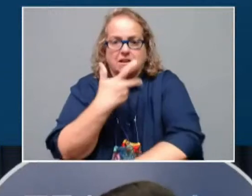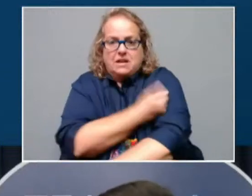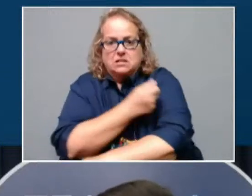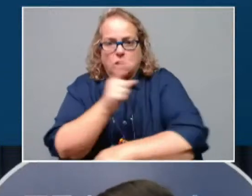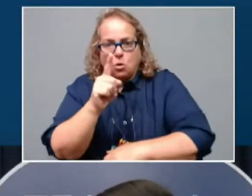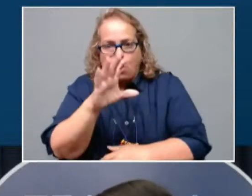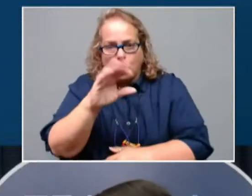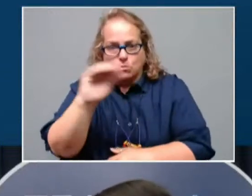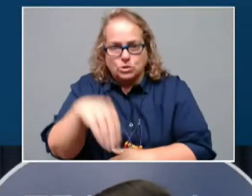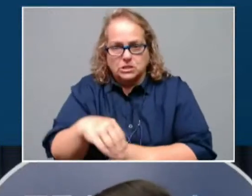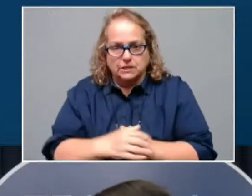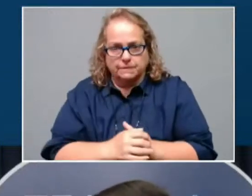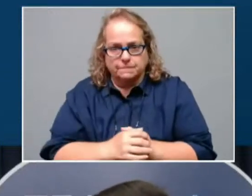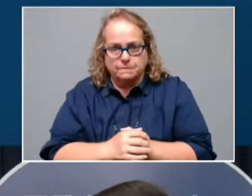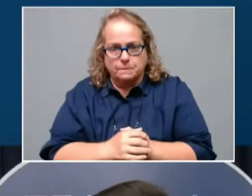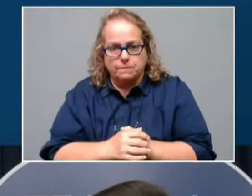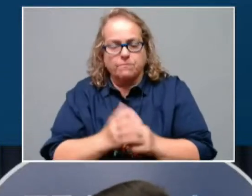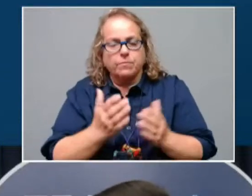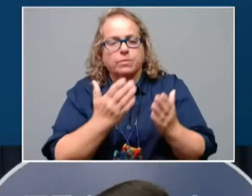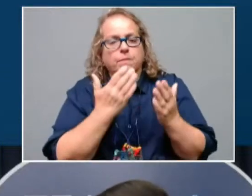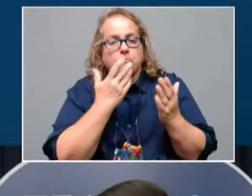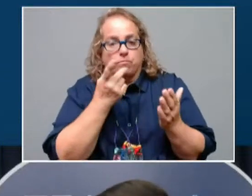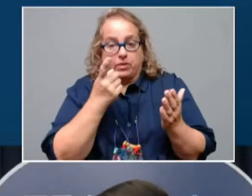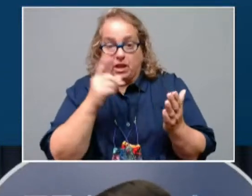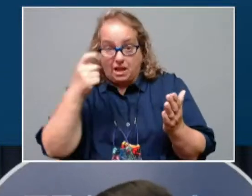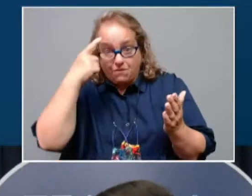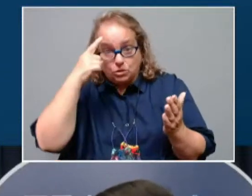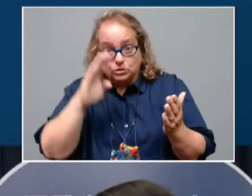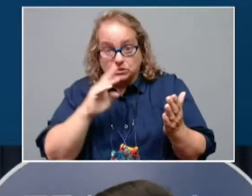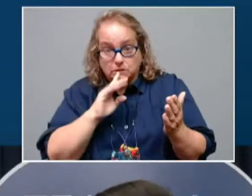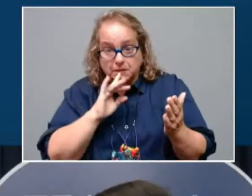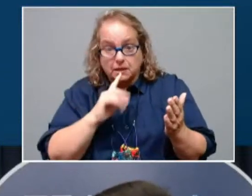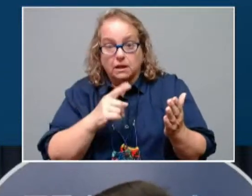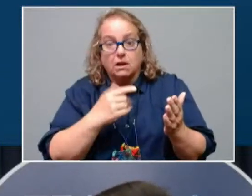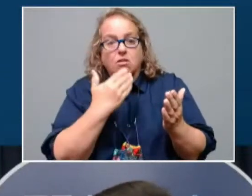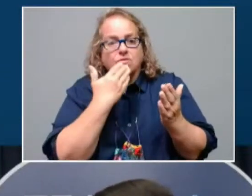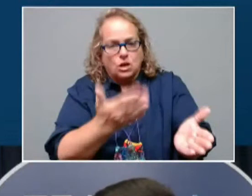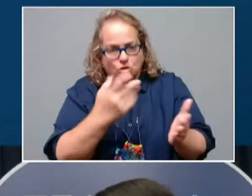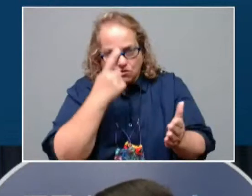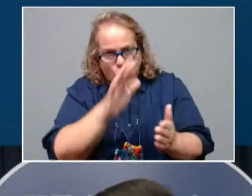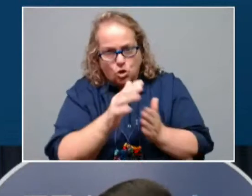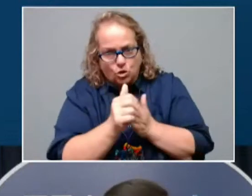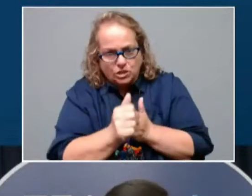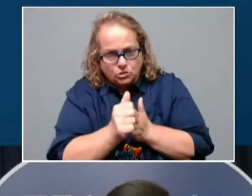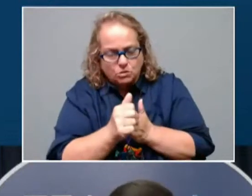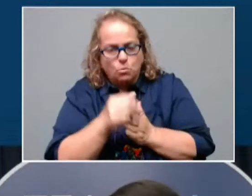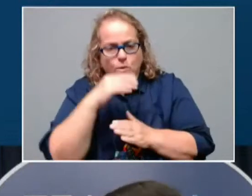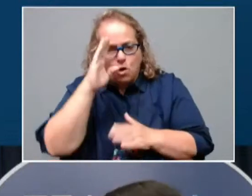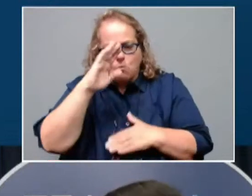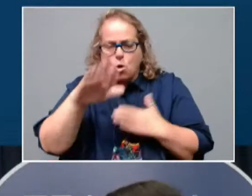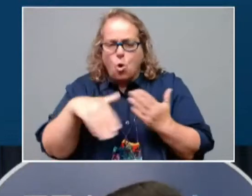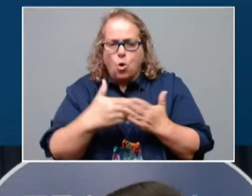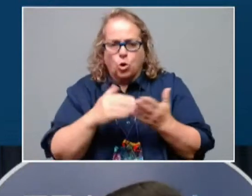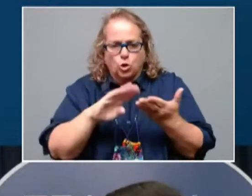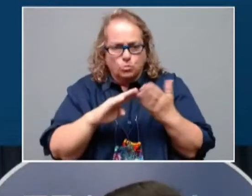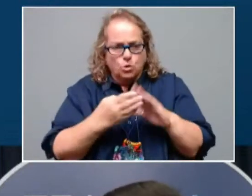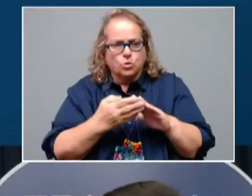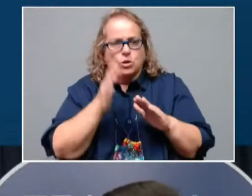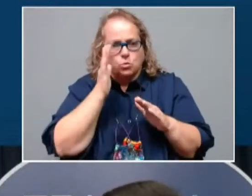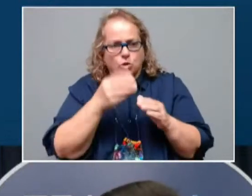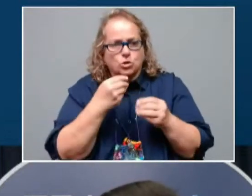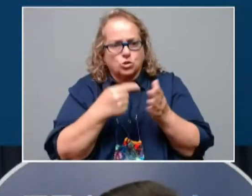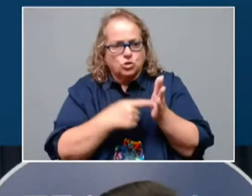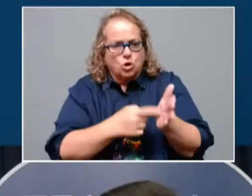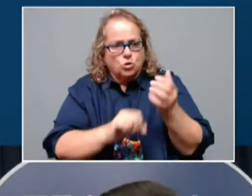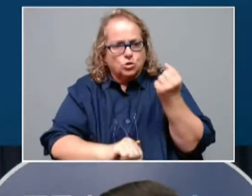Thank you all so much for your leadership. Again, we hope the whole community also rallies around to show their support, and thank